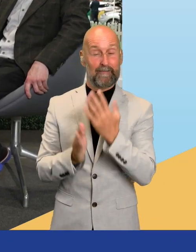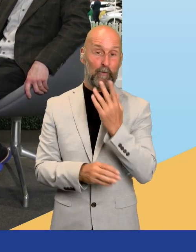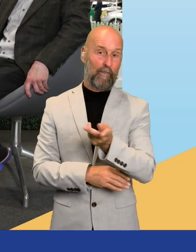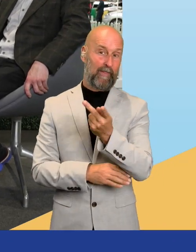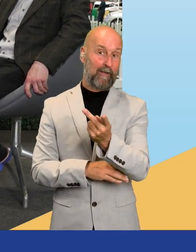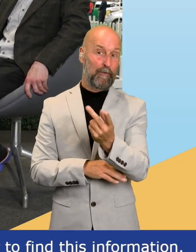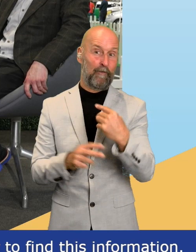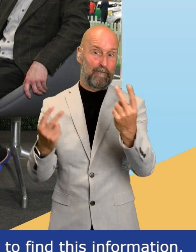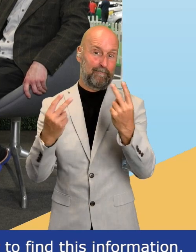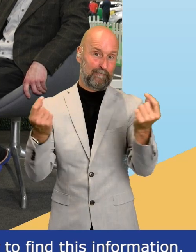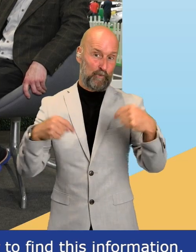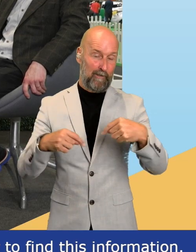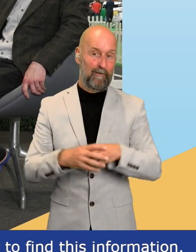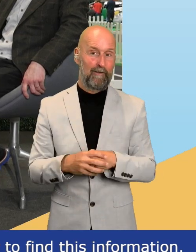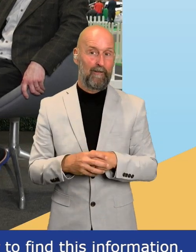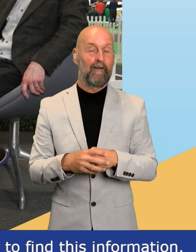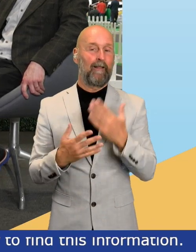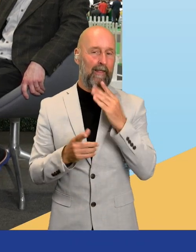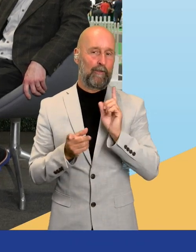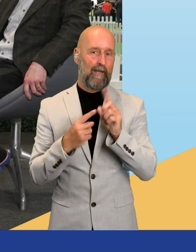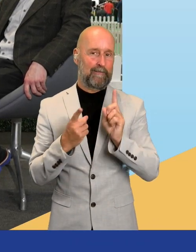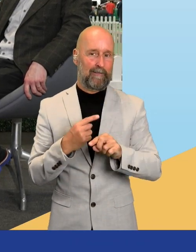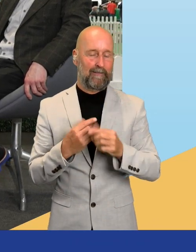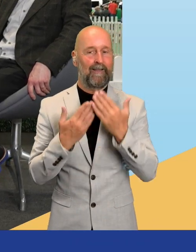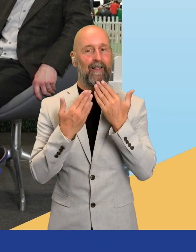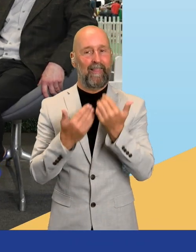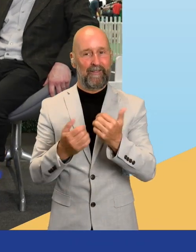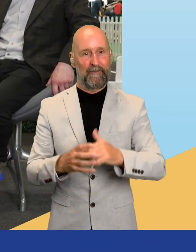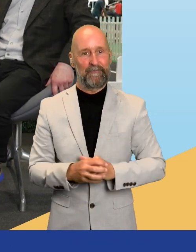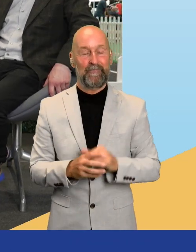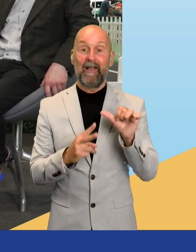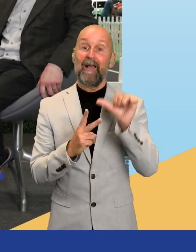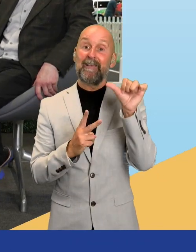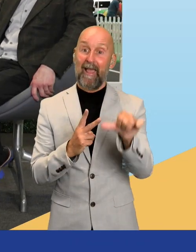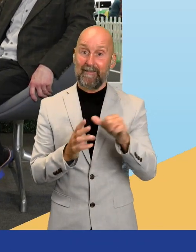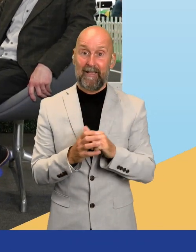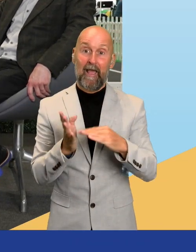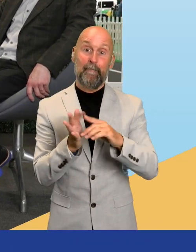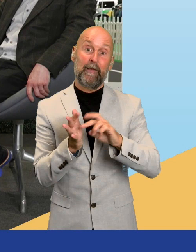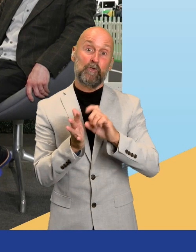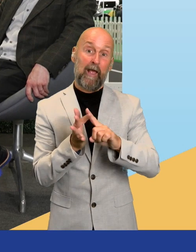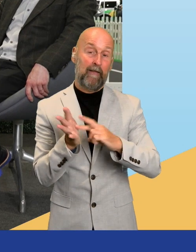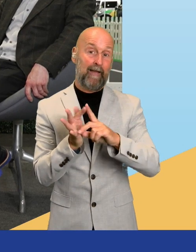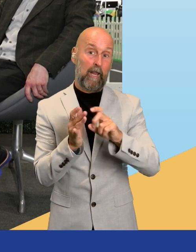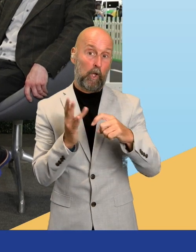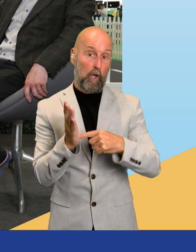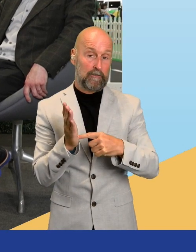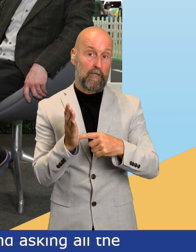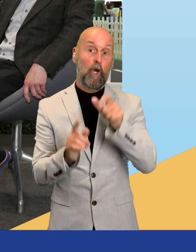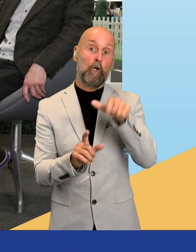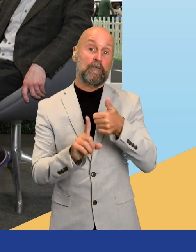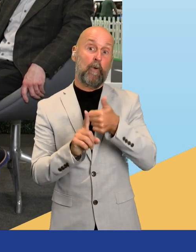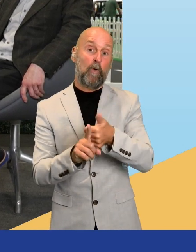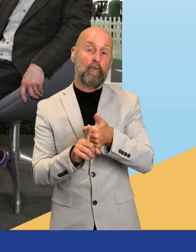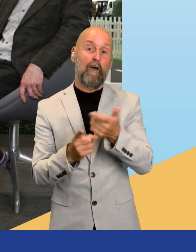joining me today and for answering all the questions. Thank you for having us. Thank you. Next up, we've got Michelle Vellacott, Customer Support Director